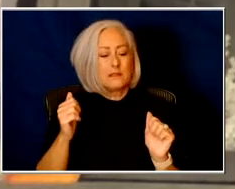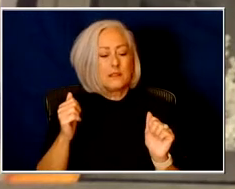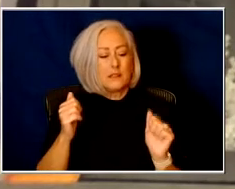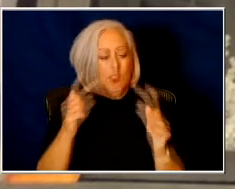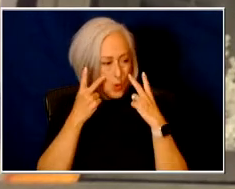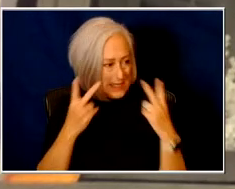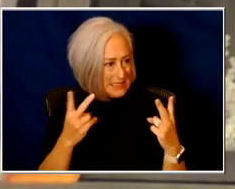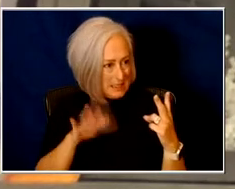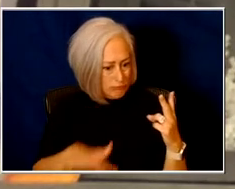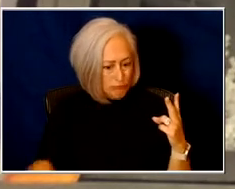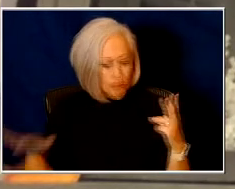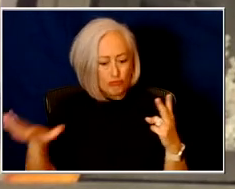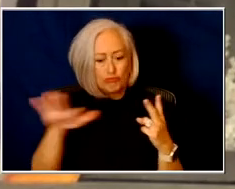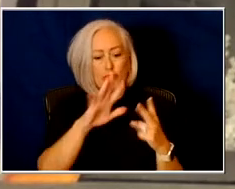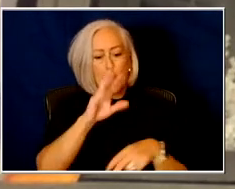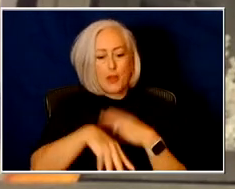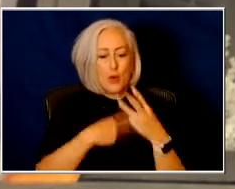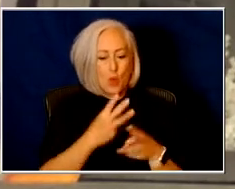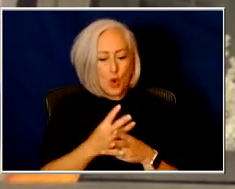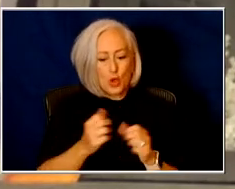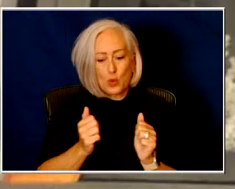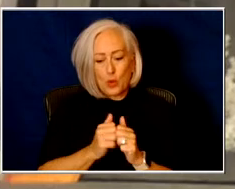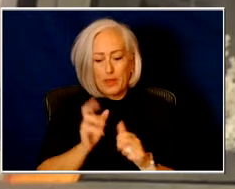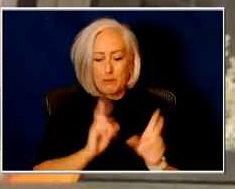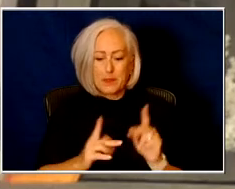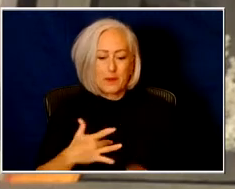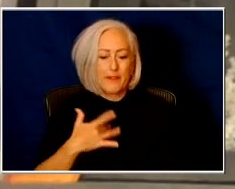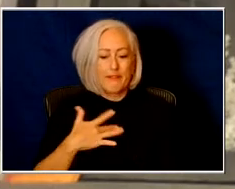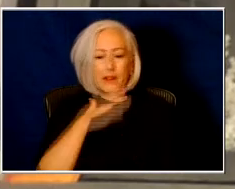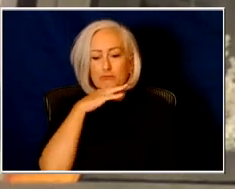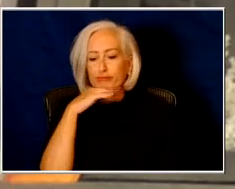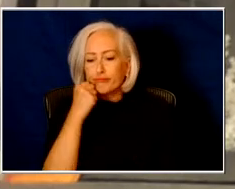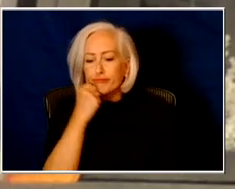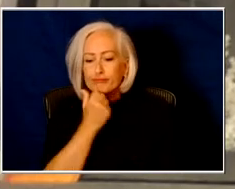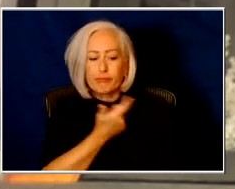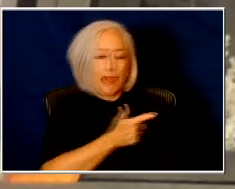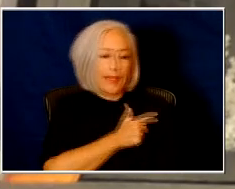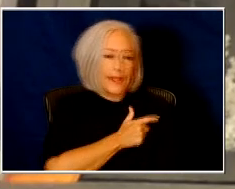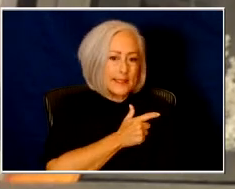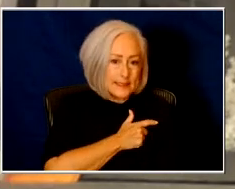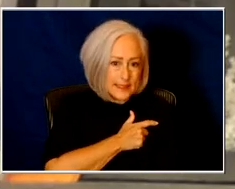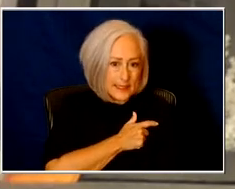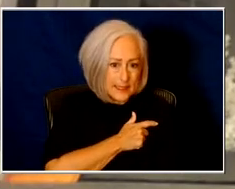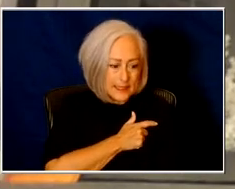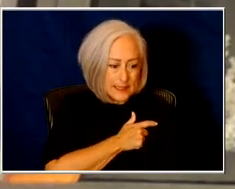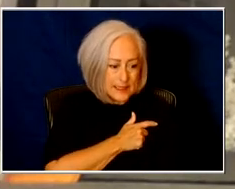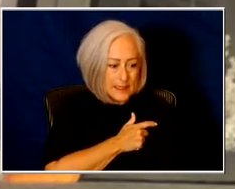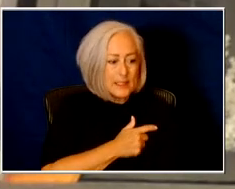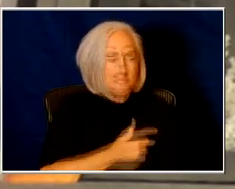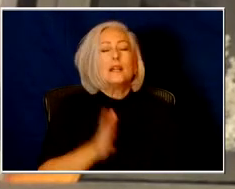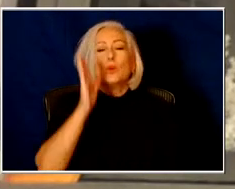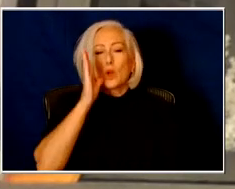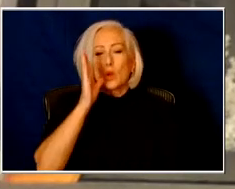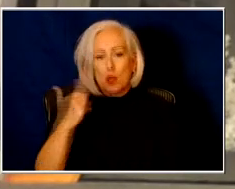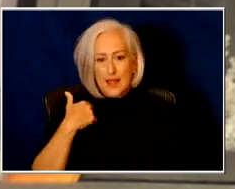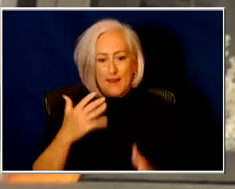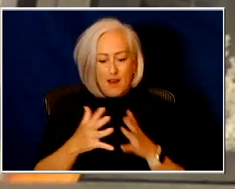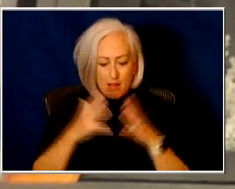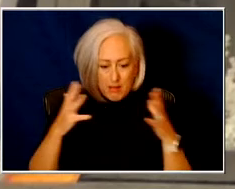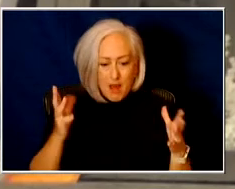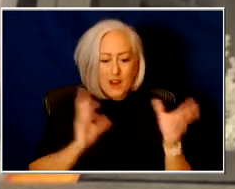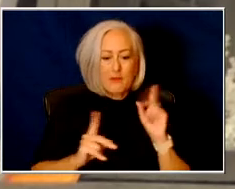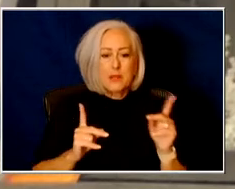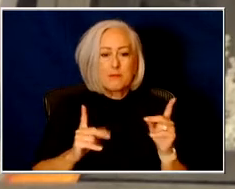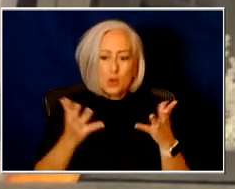have is that there will be a massive pent-up demand for holiday travel people won't be